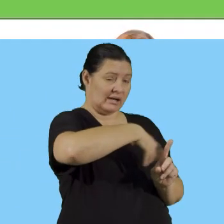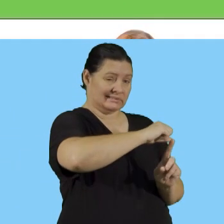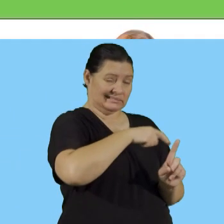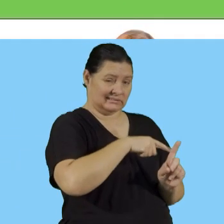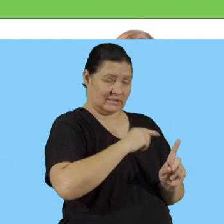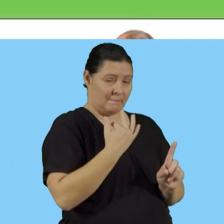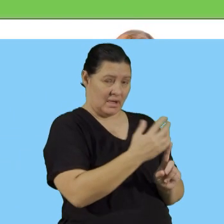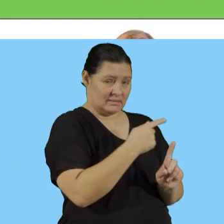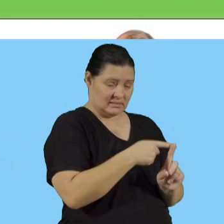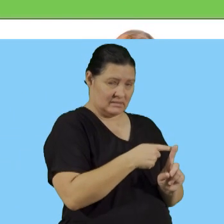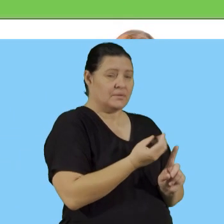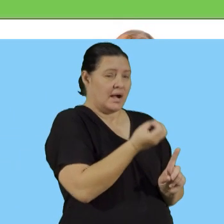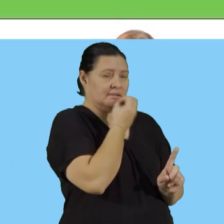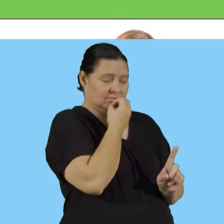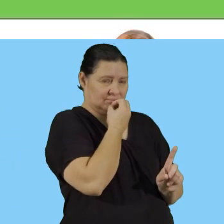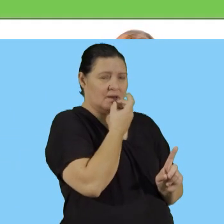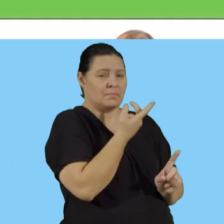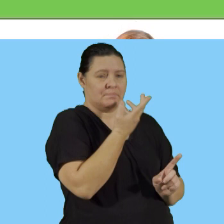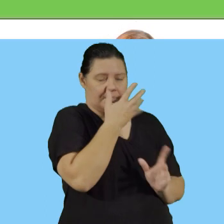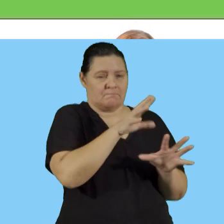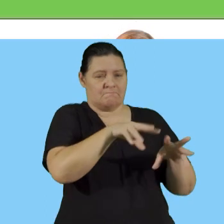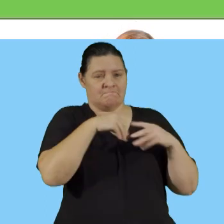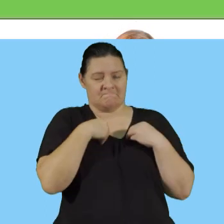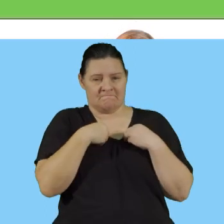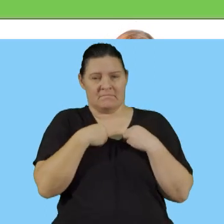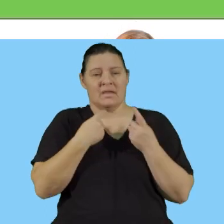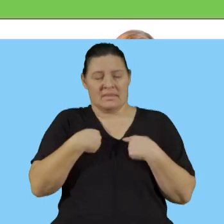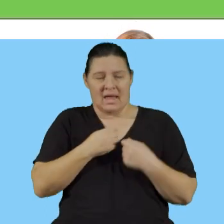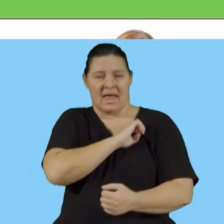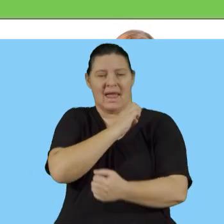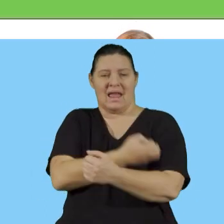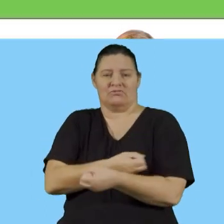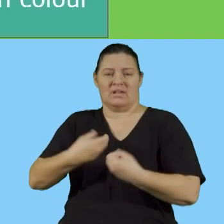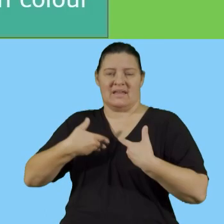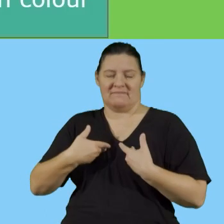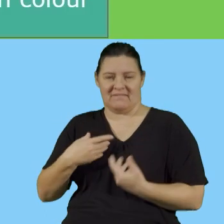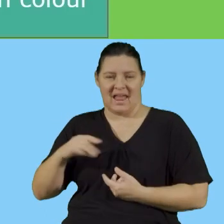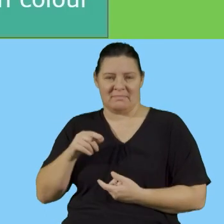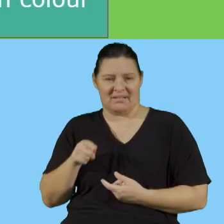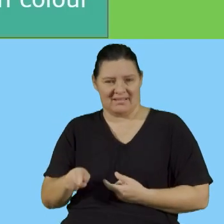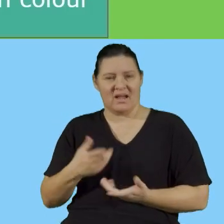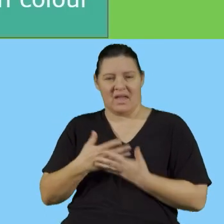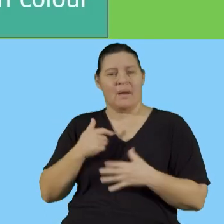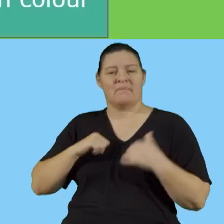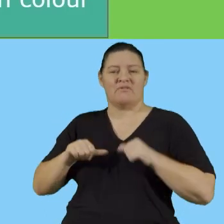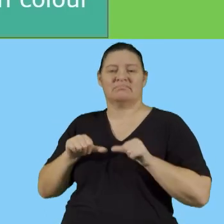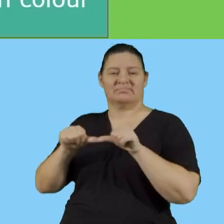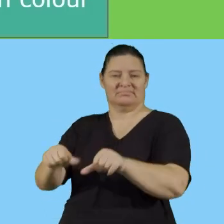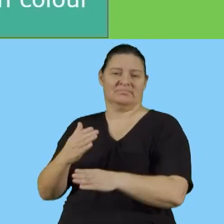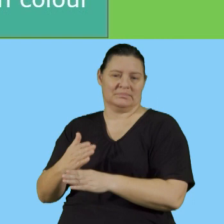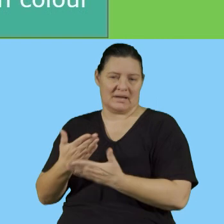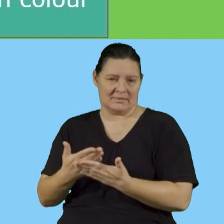plant has made during photosynthesis, which then gives them the energy that they need to perform